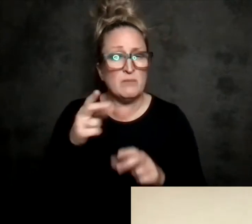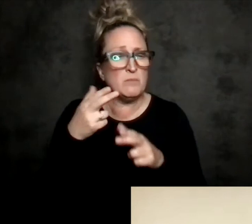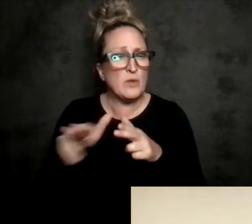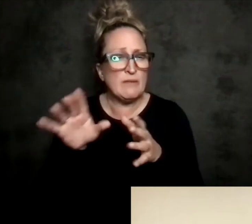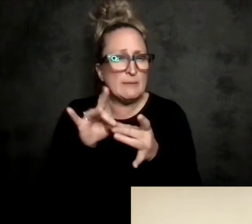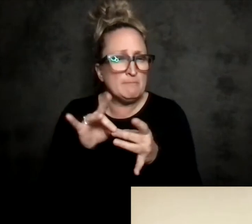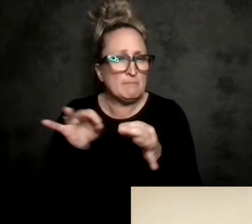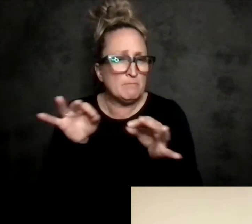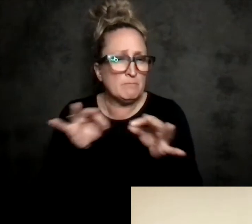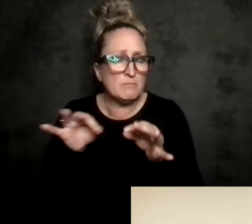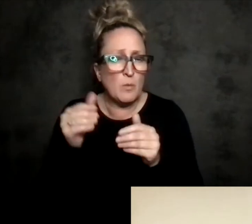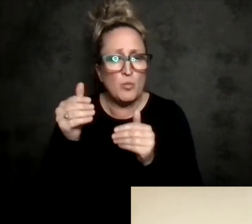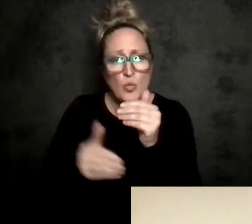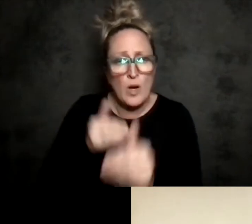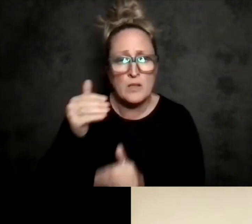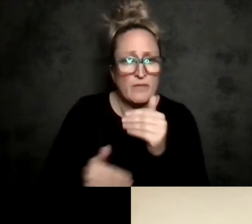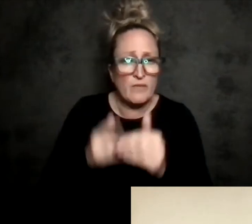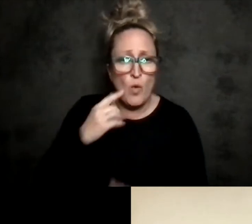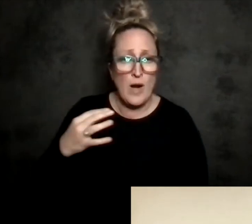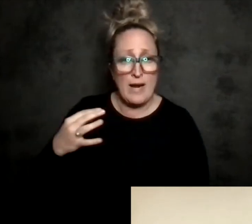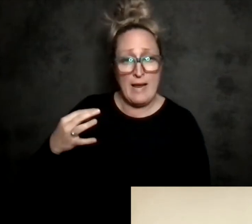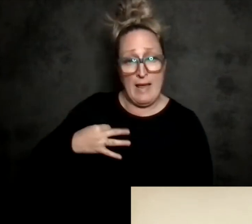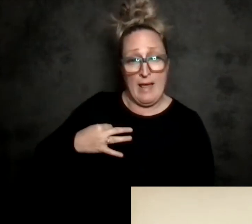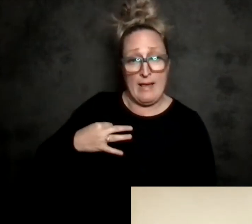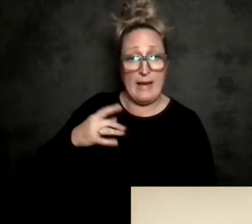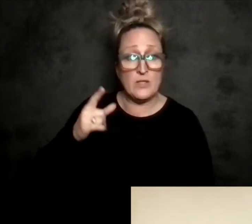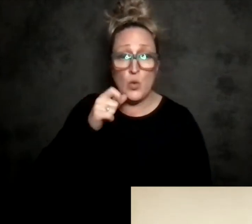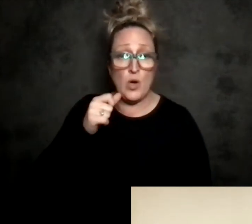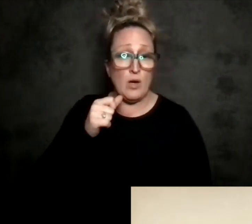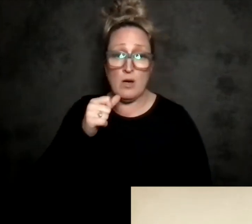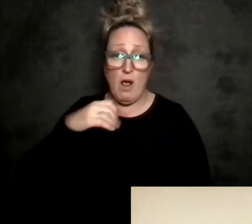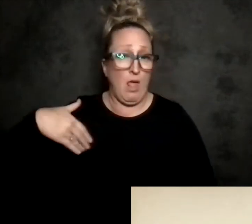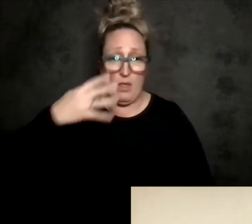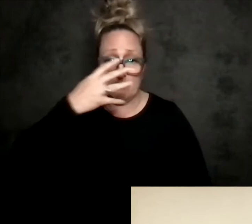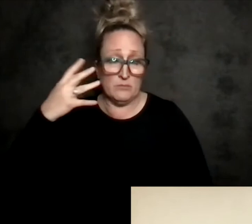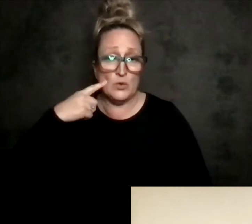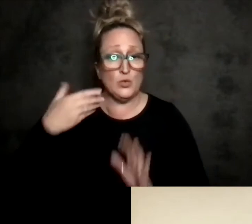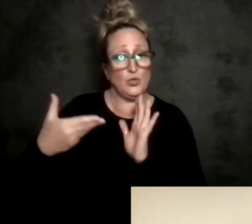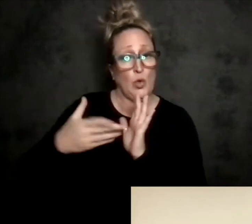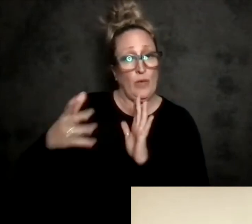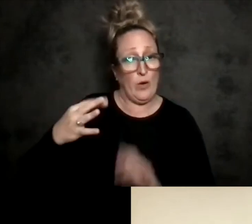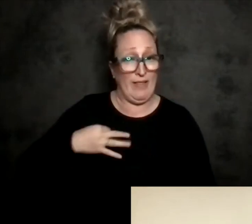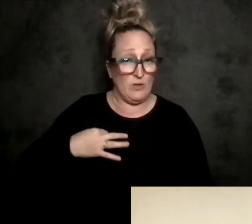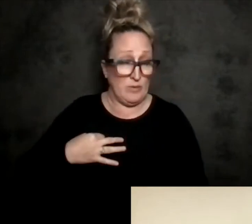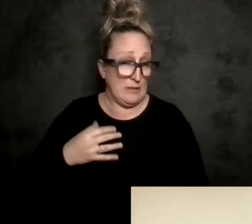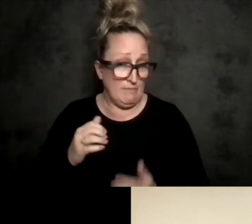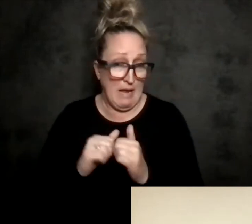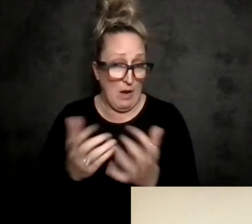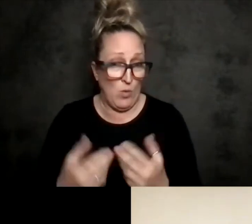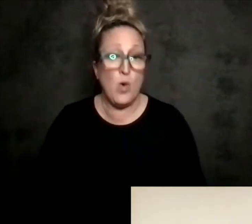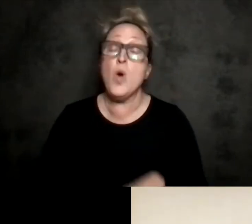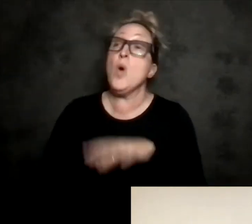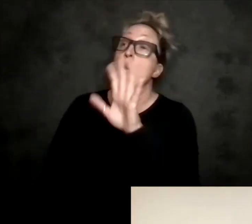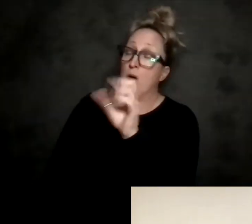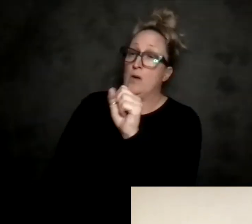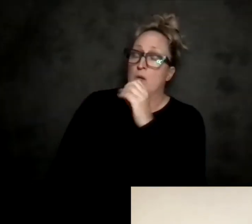briefly explain the process for candidates who are undocumented to show their eligibility?